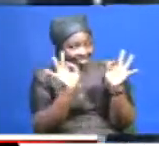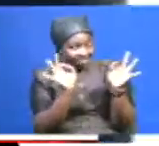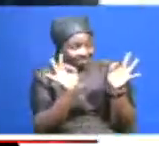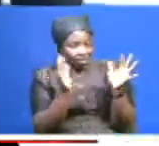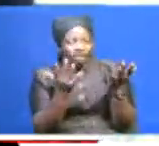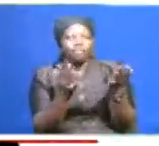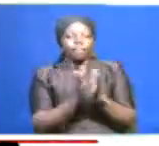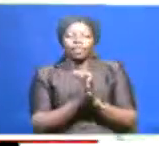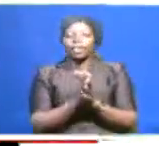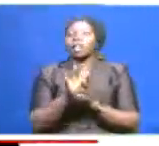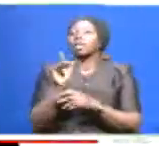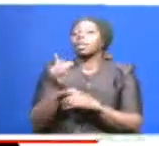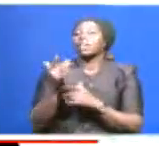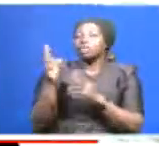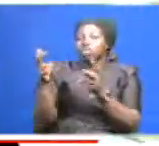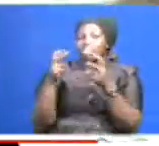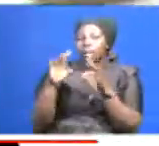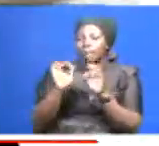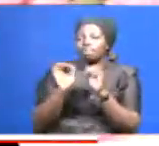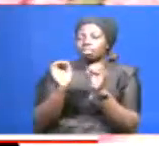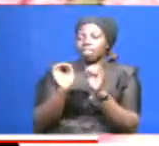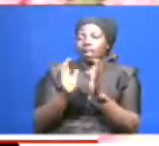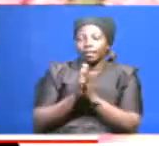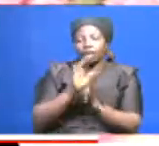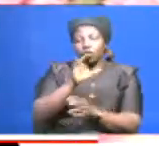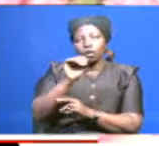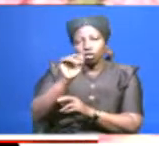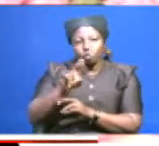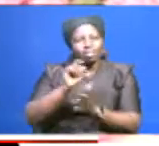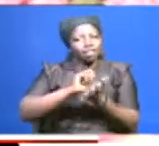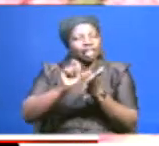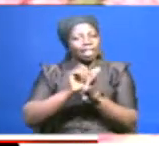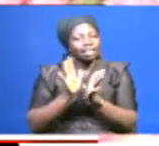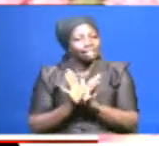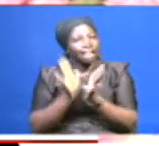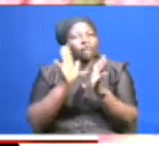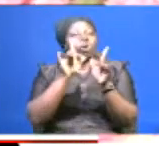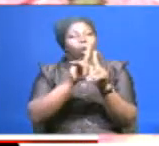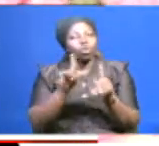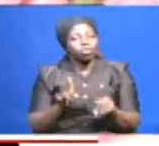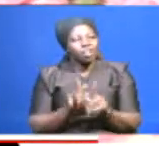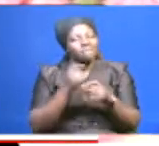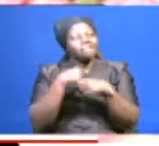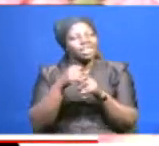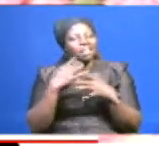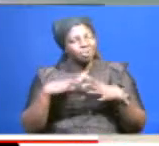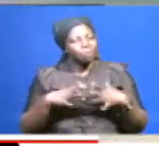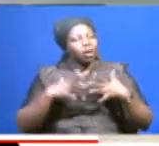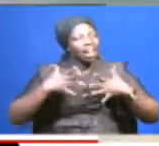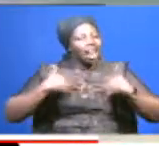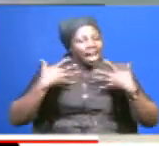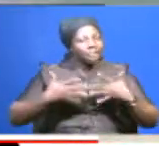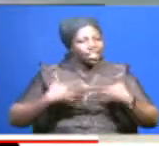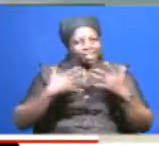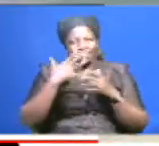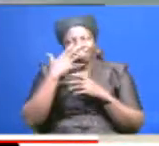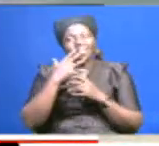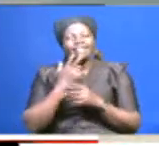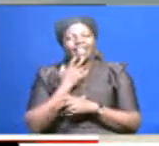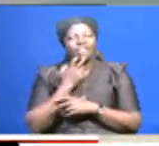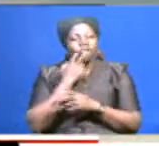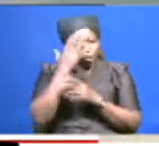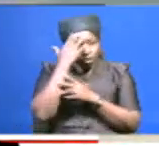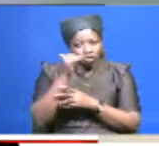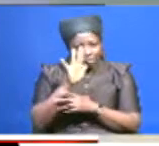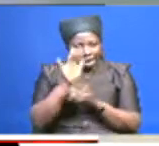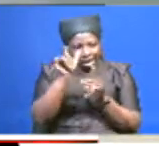Koto Secretary General Francis Atole tickled the crowd with a peep into his personal life. Mimi sio kijana